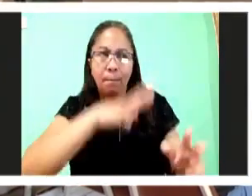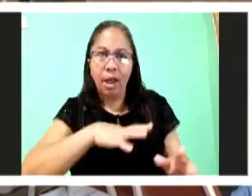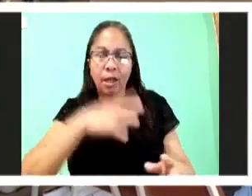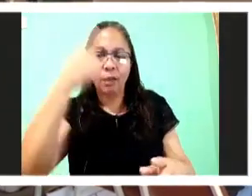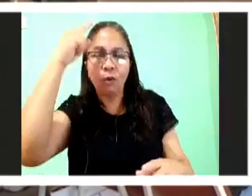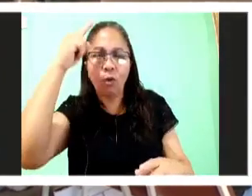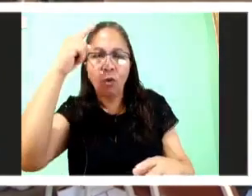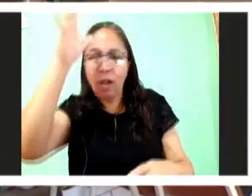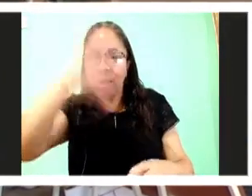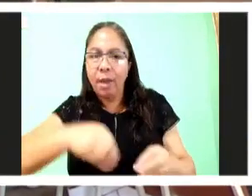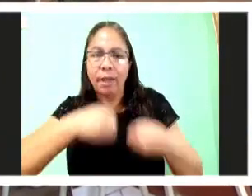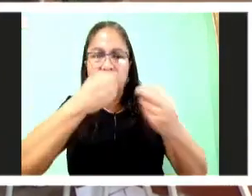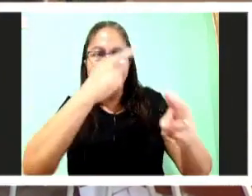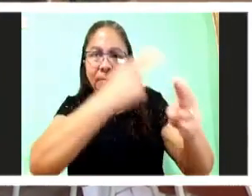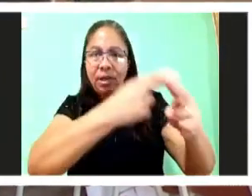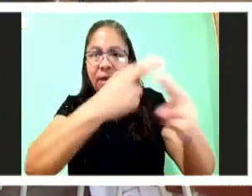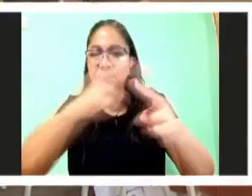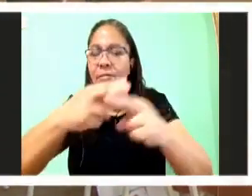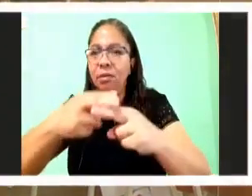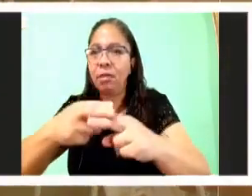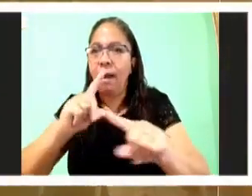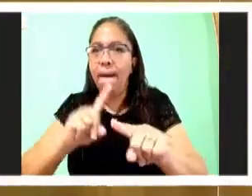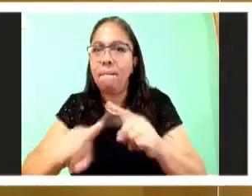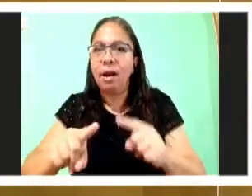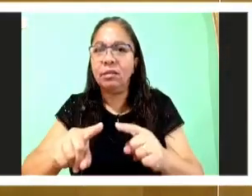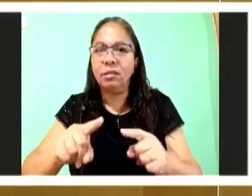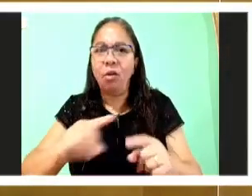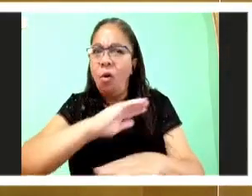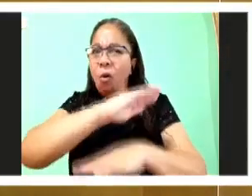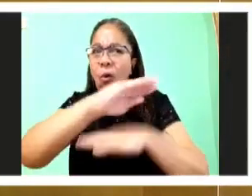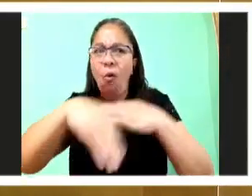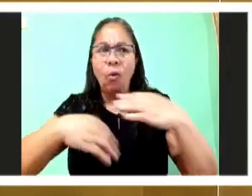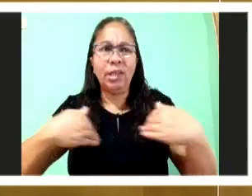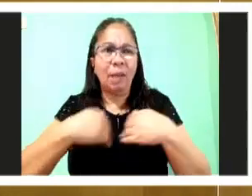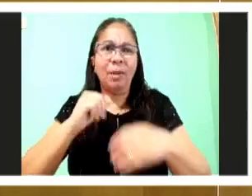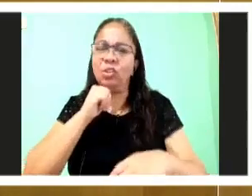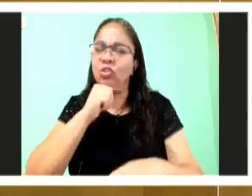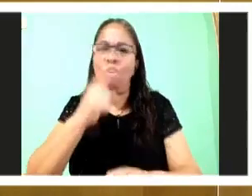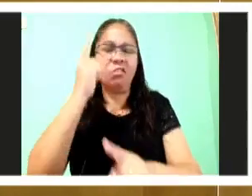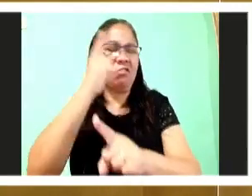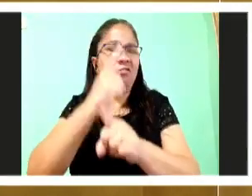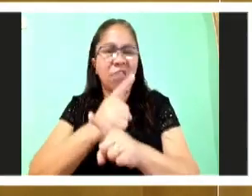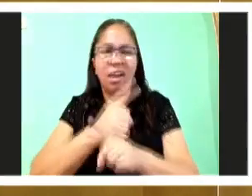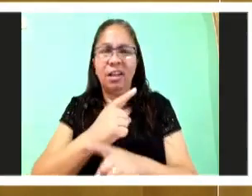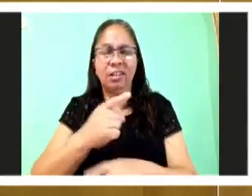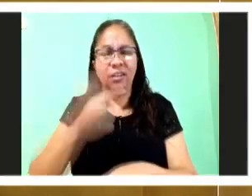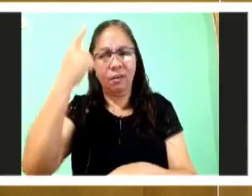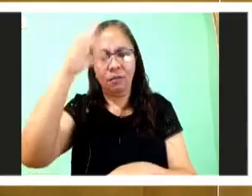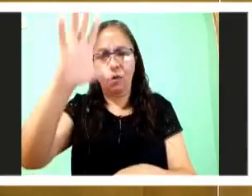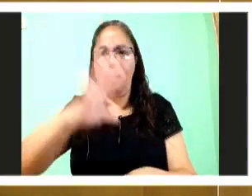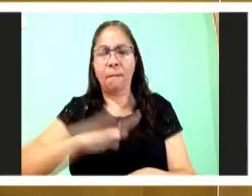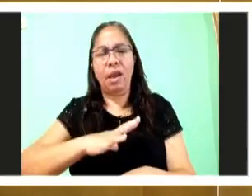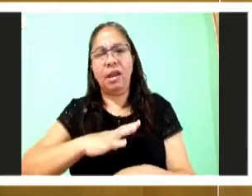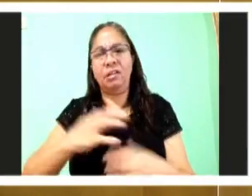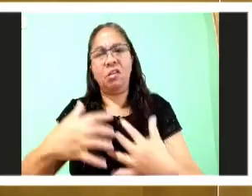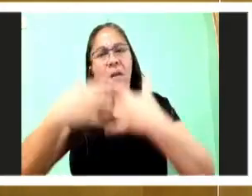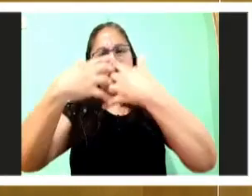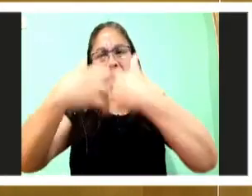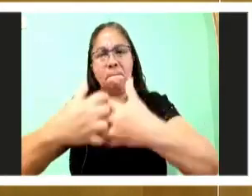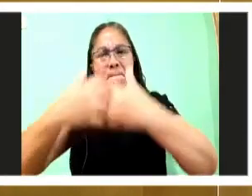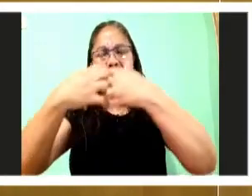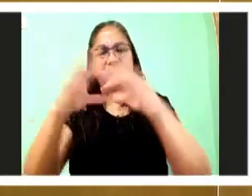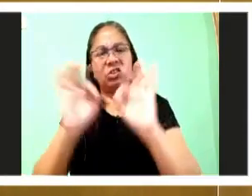these animals are suitable as a helpmate for the man. You know, some people today believe that their dog is their